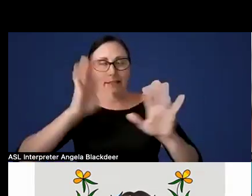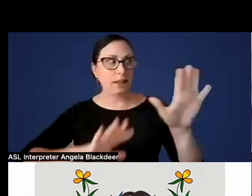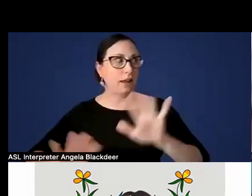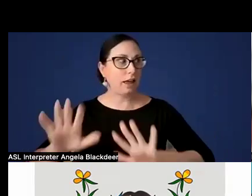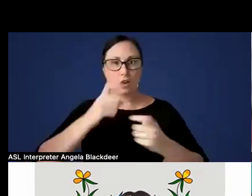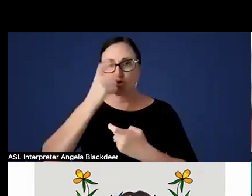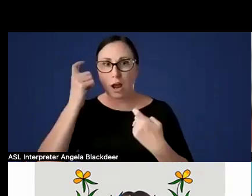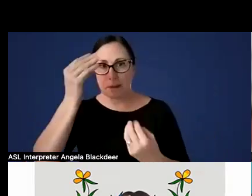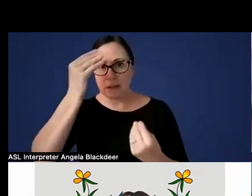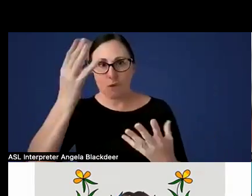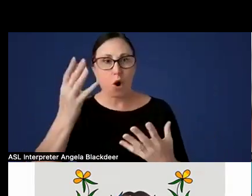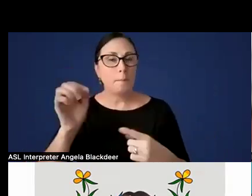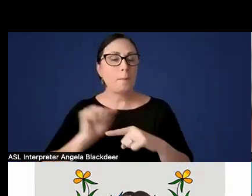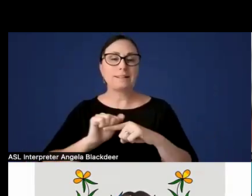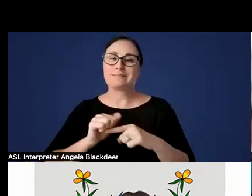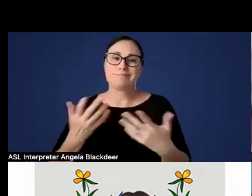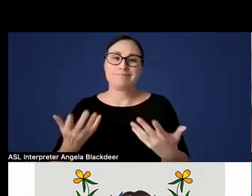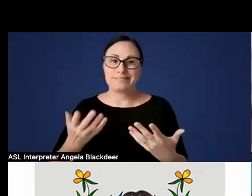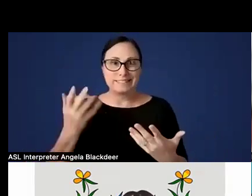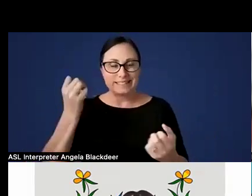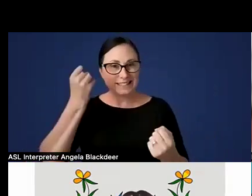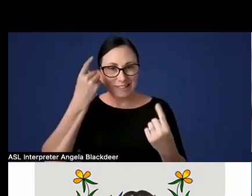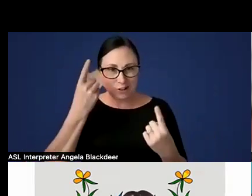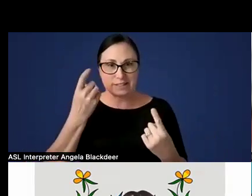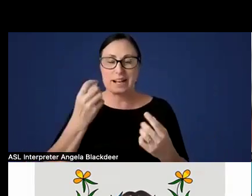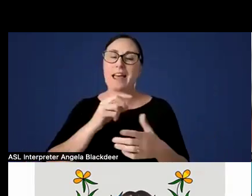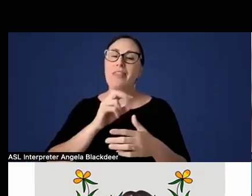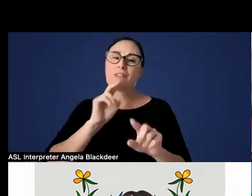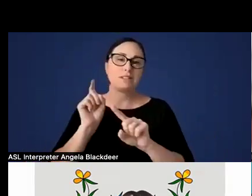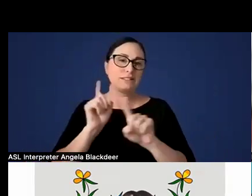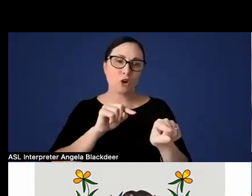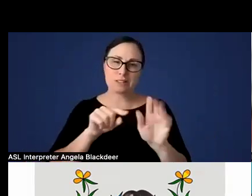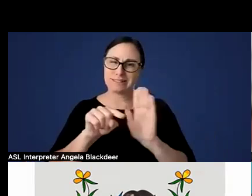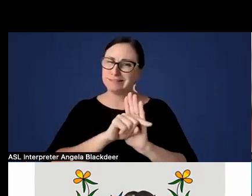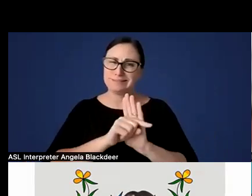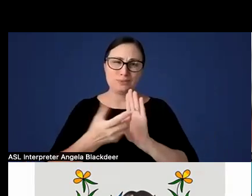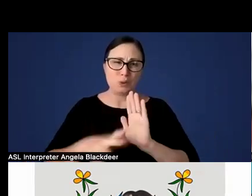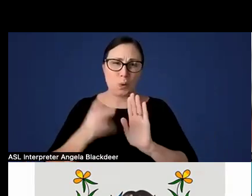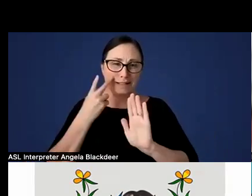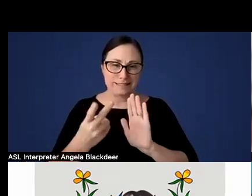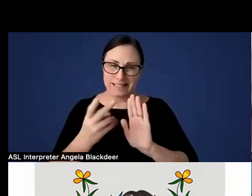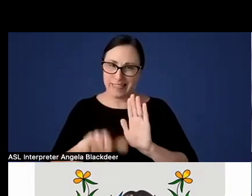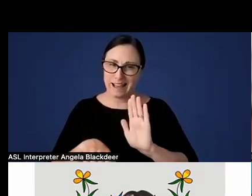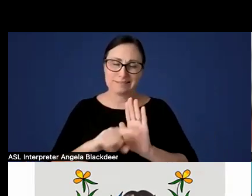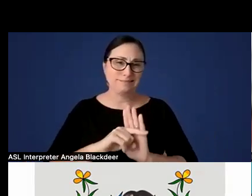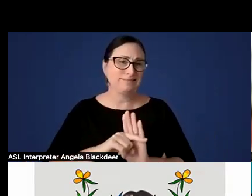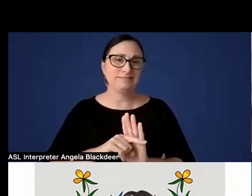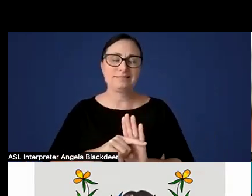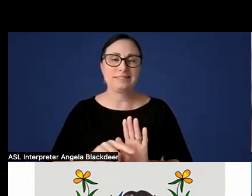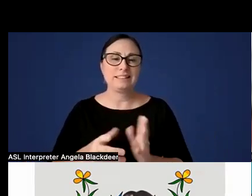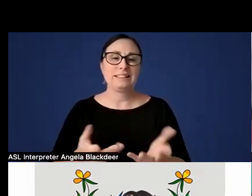informed. It's an outcome that nobody wants to see. So I guess we're still kind of looking for